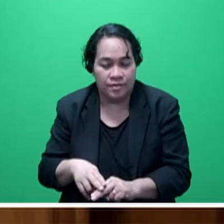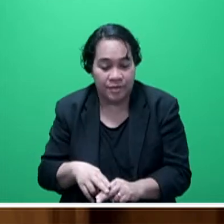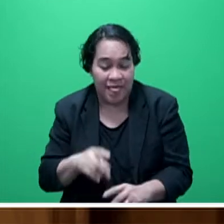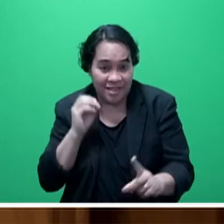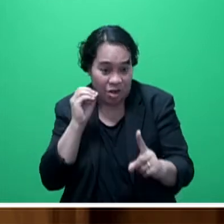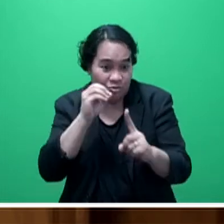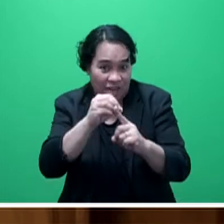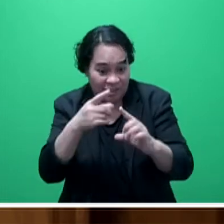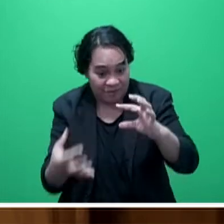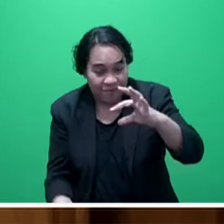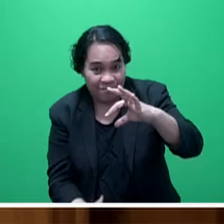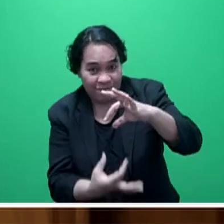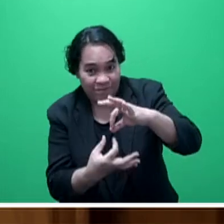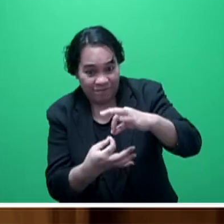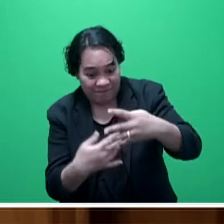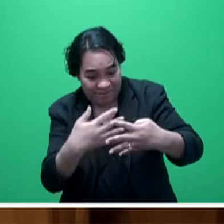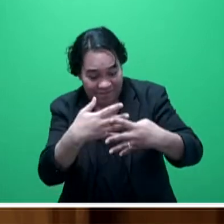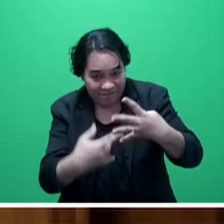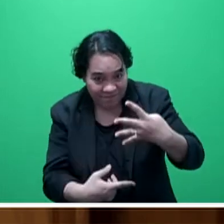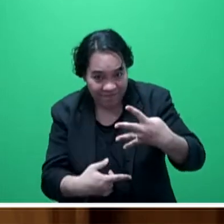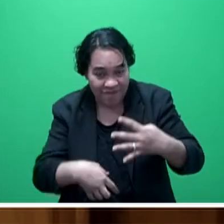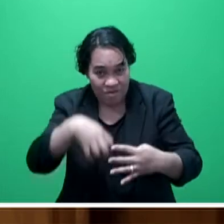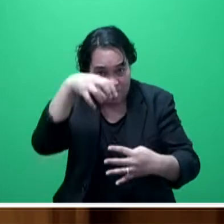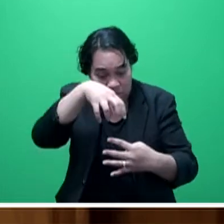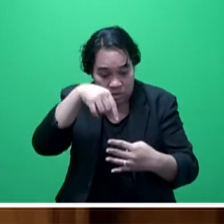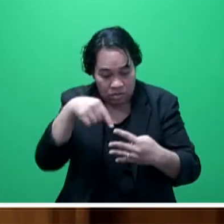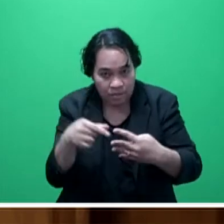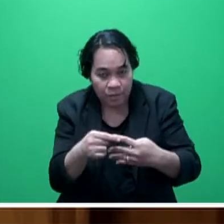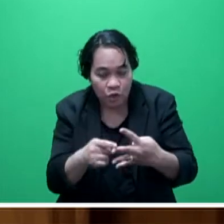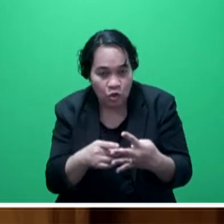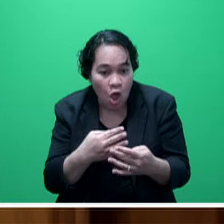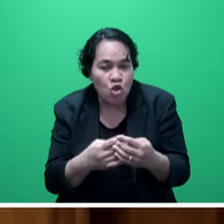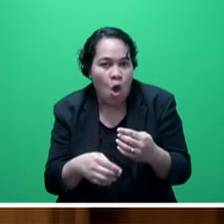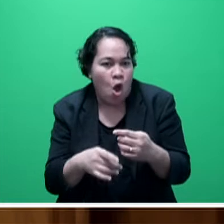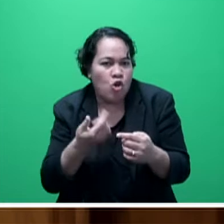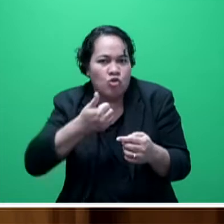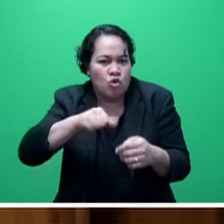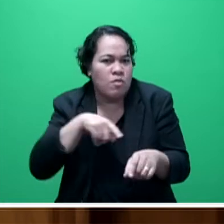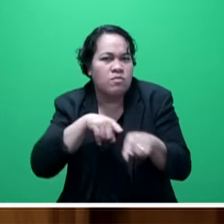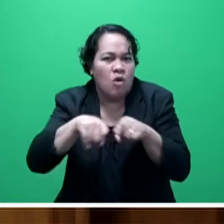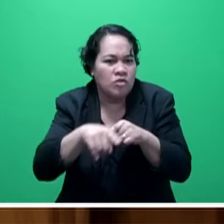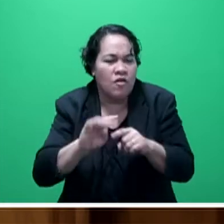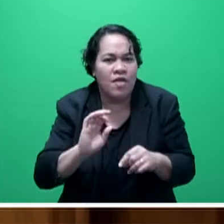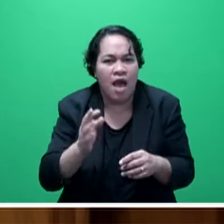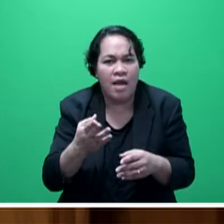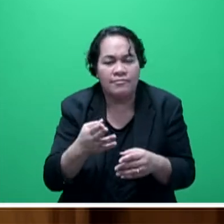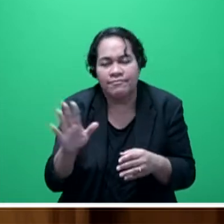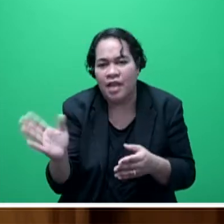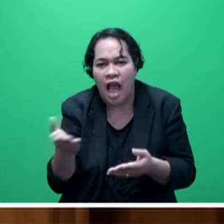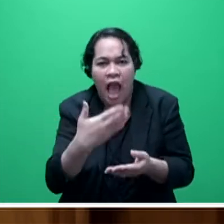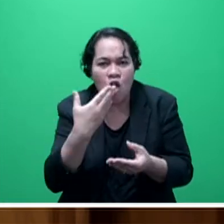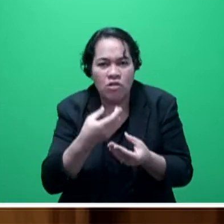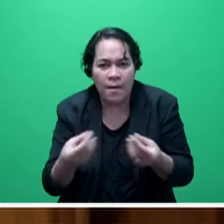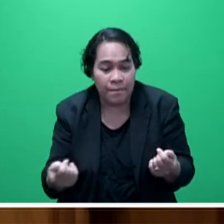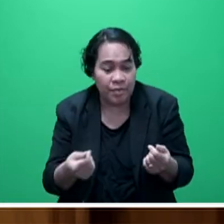objective, the Ministry of Fisheries is determined to maximize utilization and outcome, realized from the